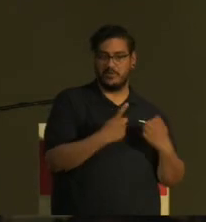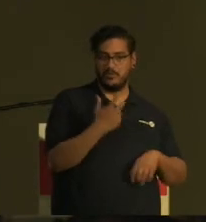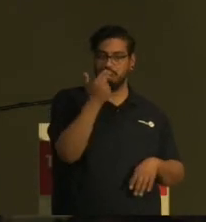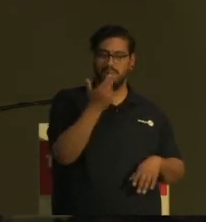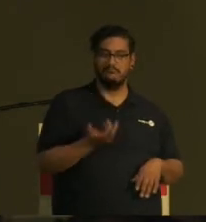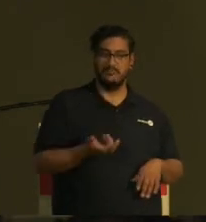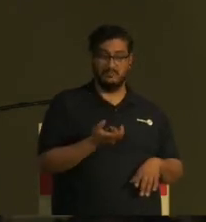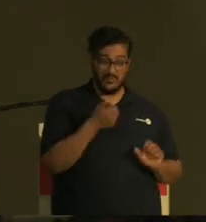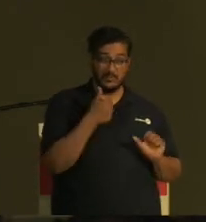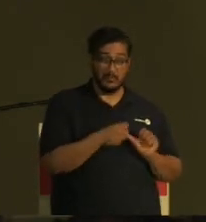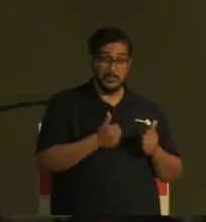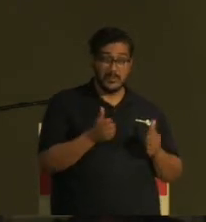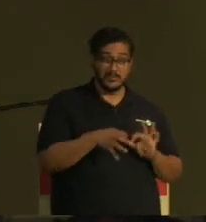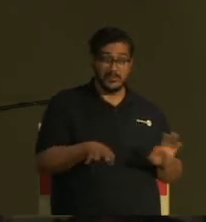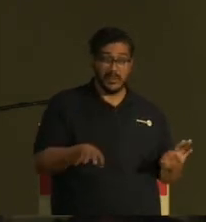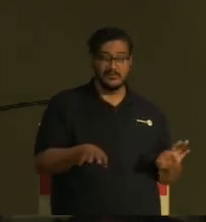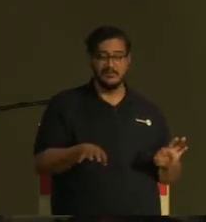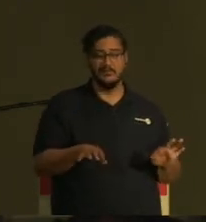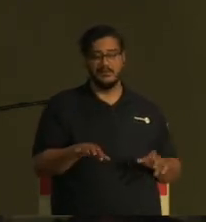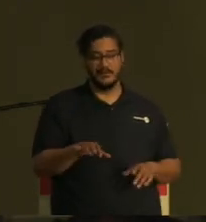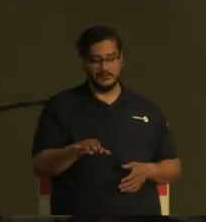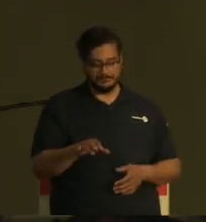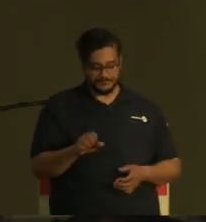that perhaps. There was a line,